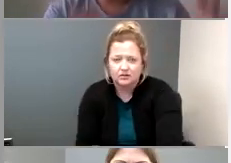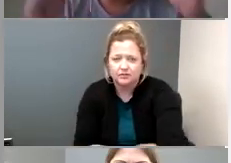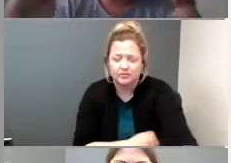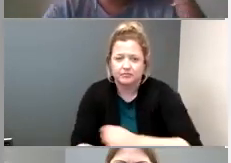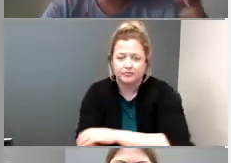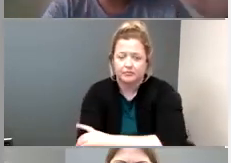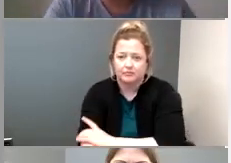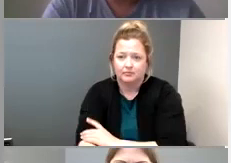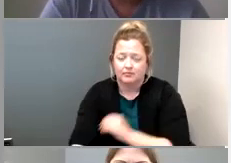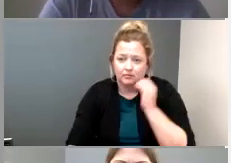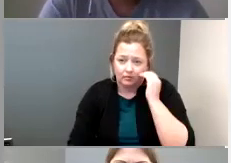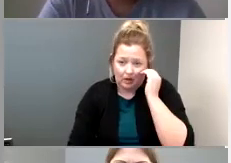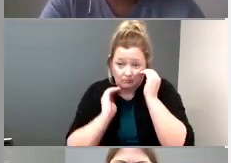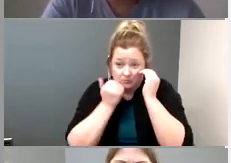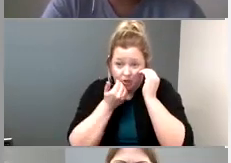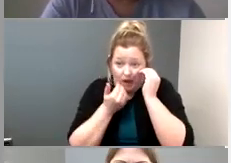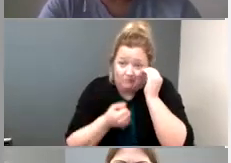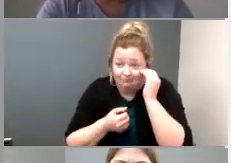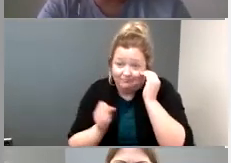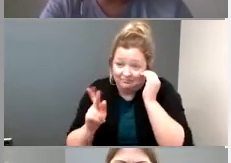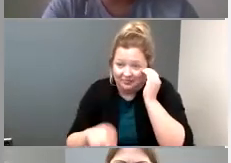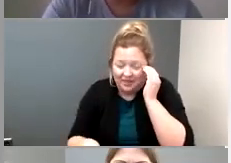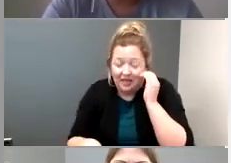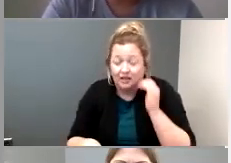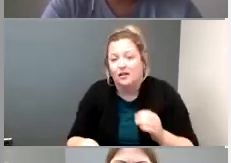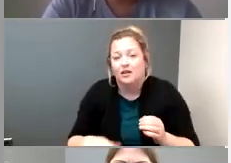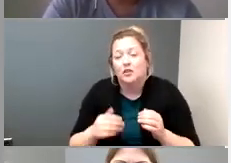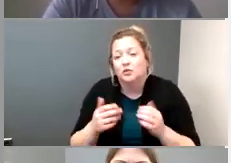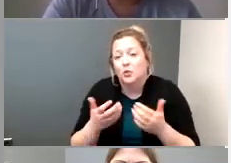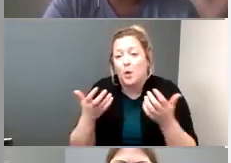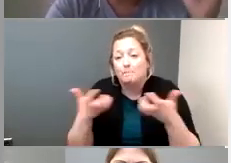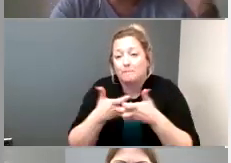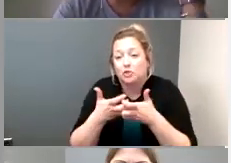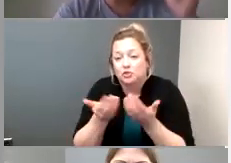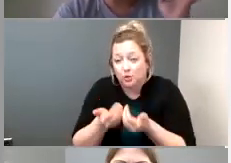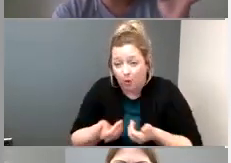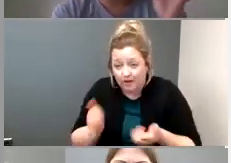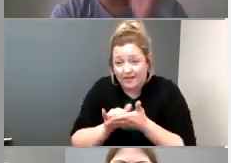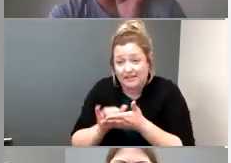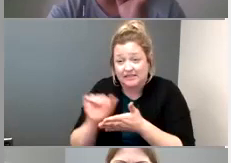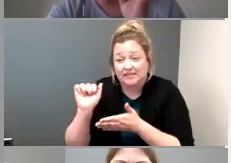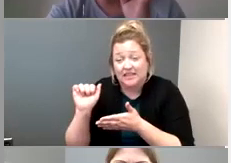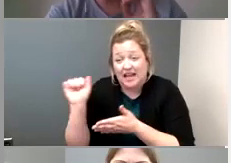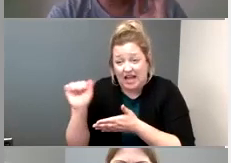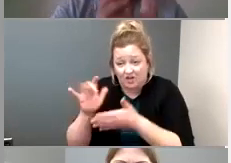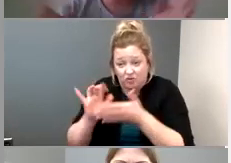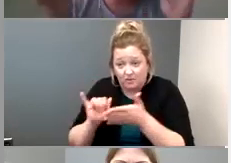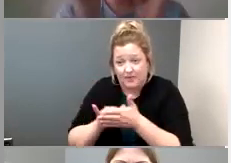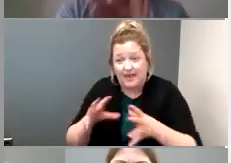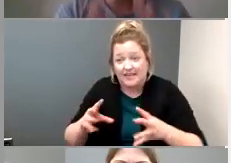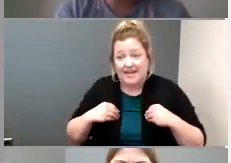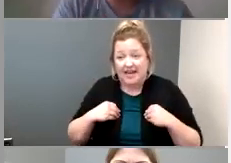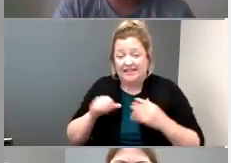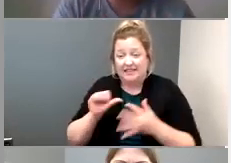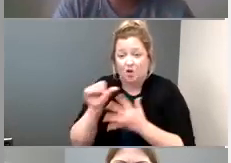Don't be shy, but anyway, okay, good. So merge sort is a sorting algorithm that would take an array of size n and